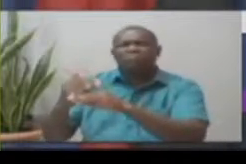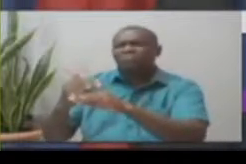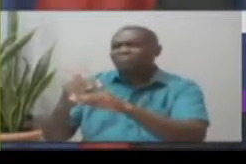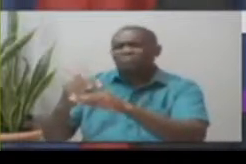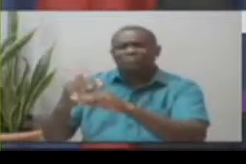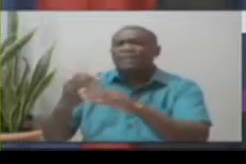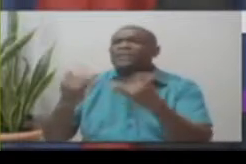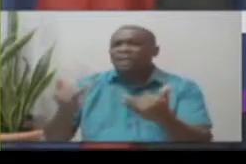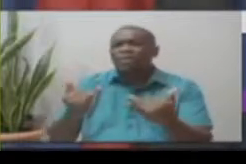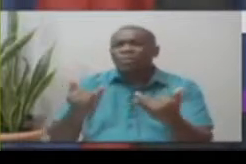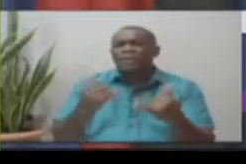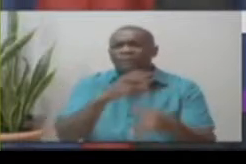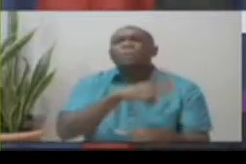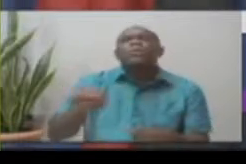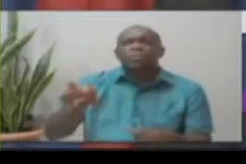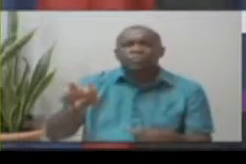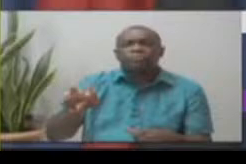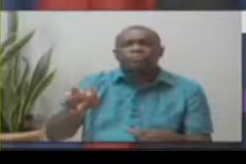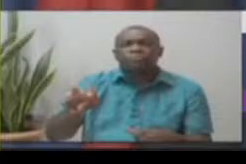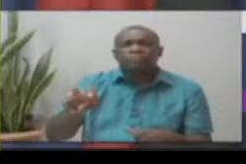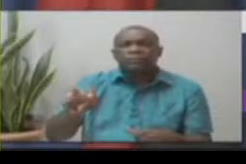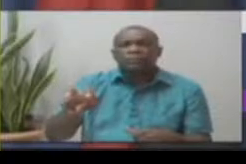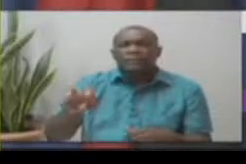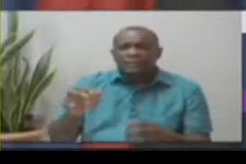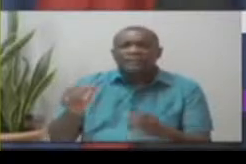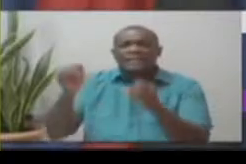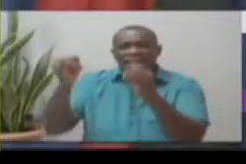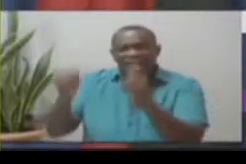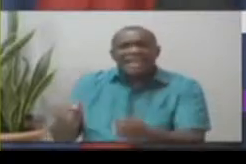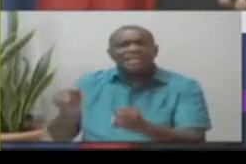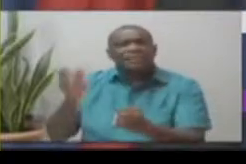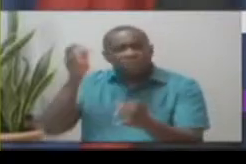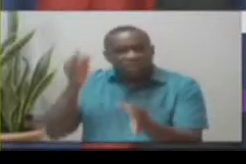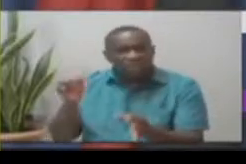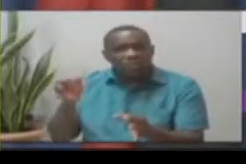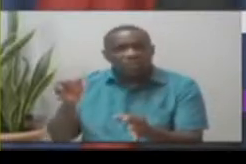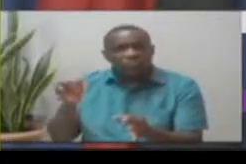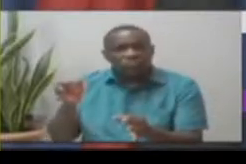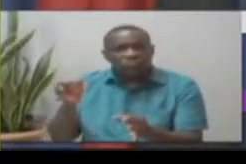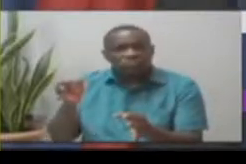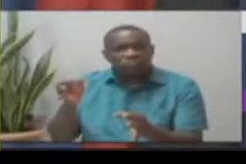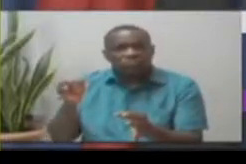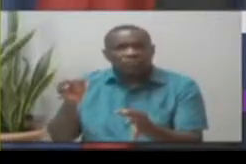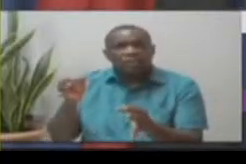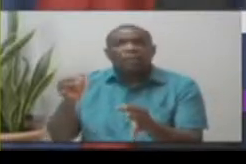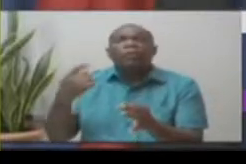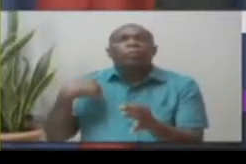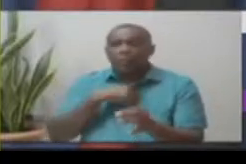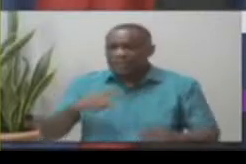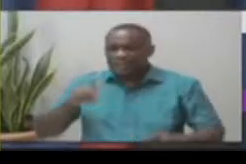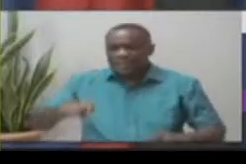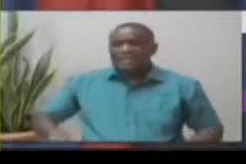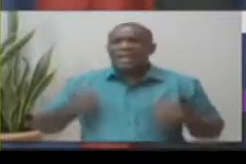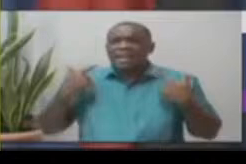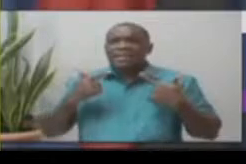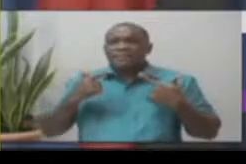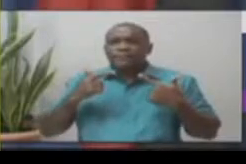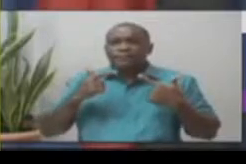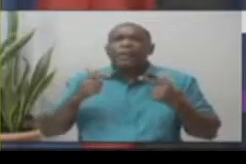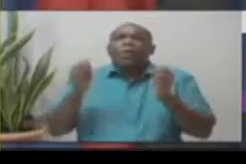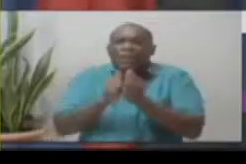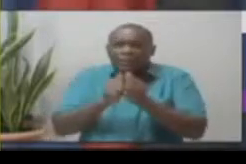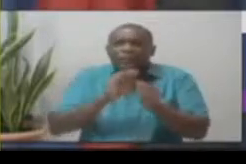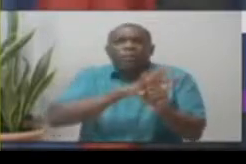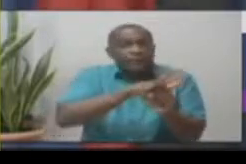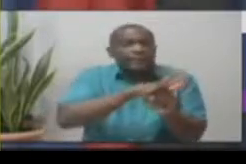where that individual decision and living side by side with the virus is where we are at. Make